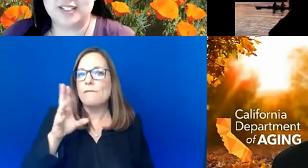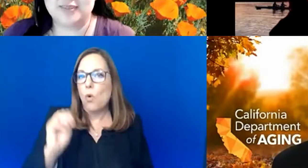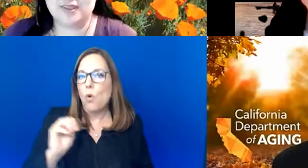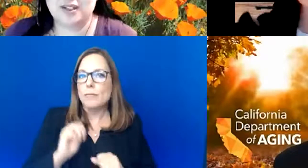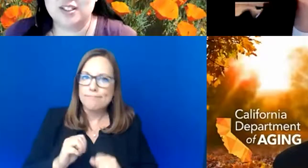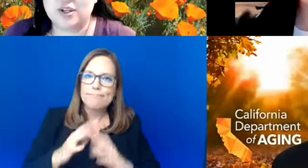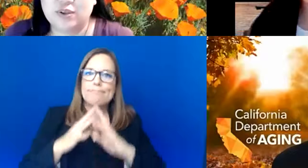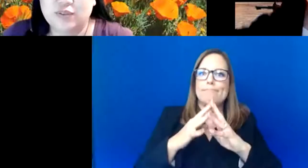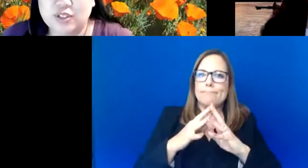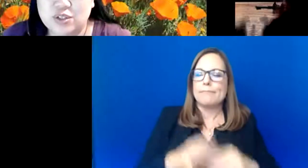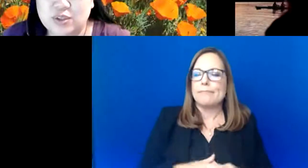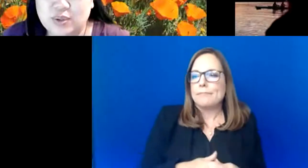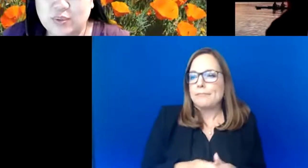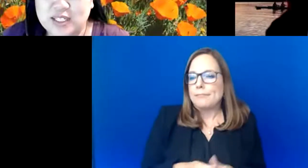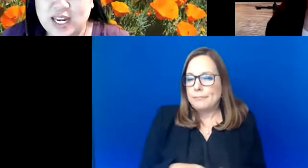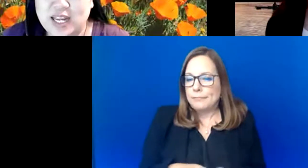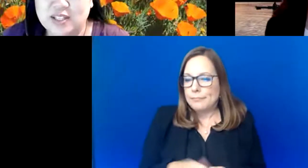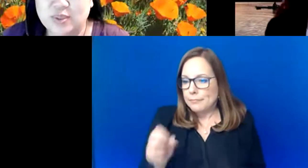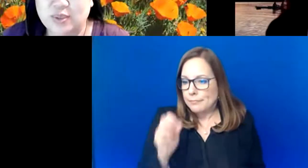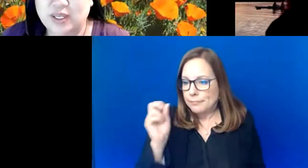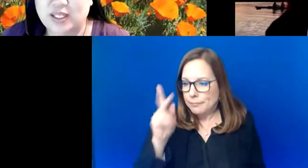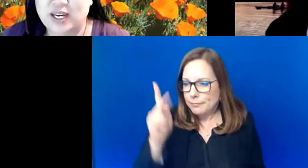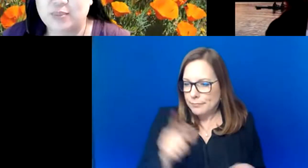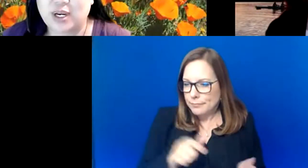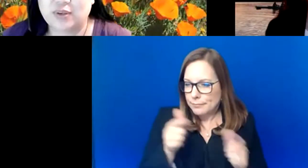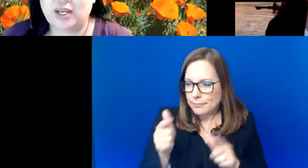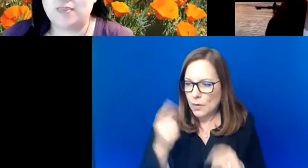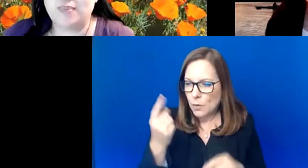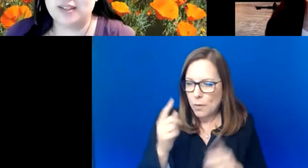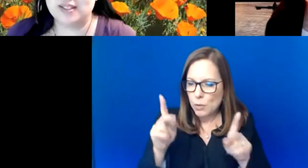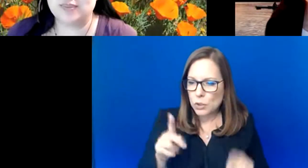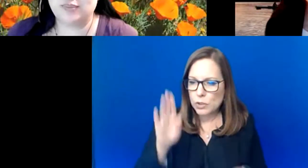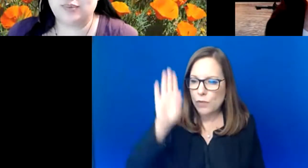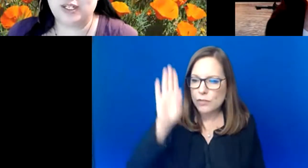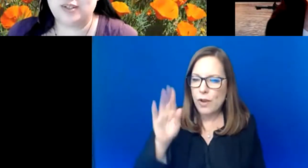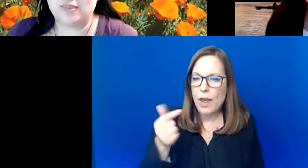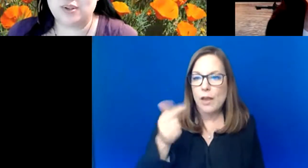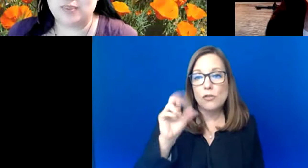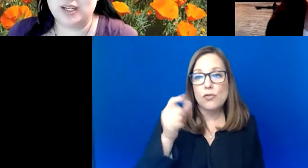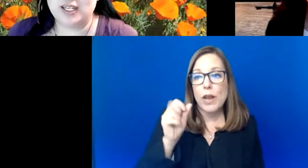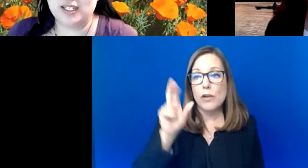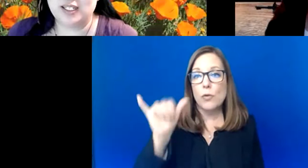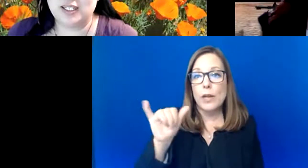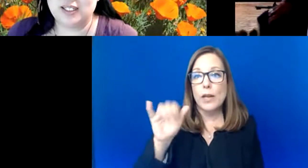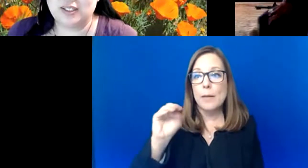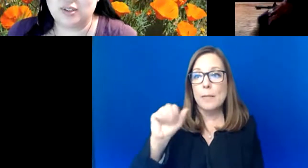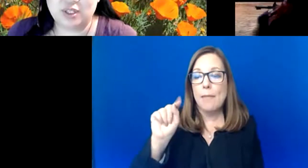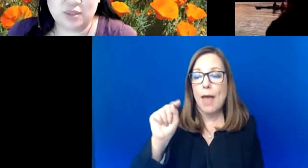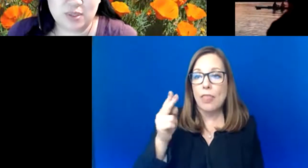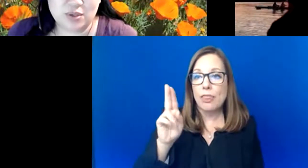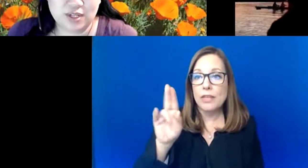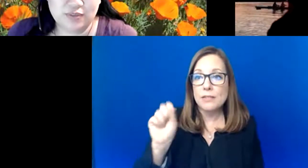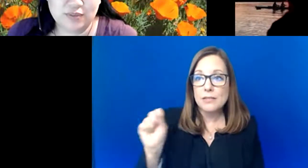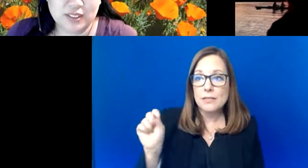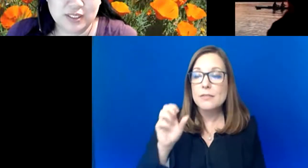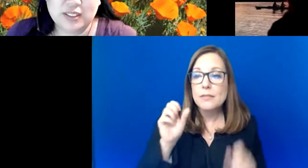Mark, let's go over to a raised hand really quickly. Gregory Mathis, we'll unmute your mic, or if you can